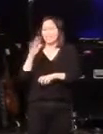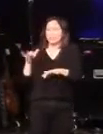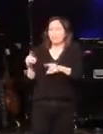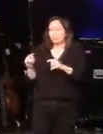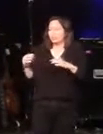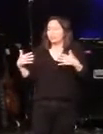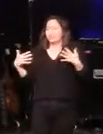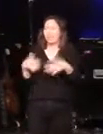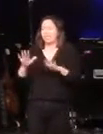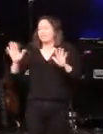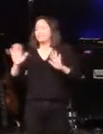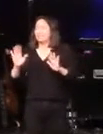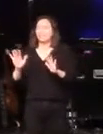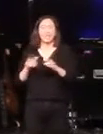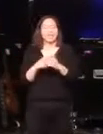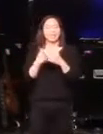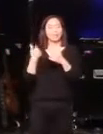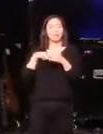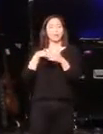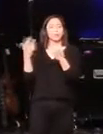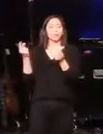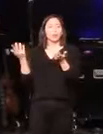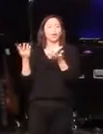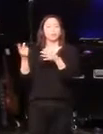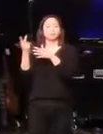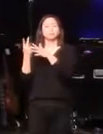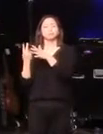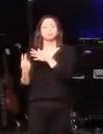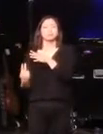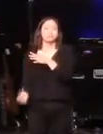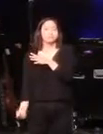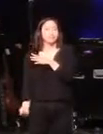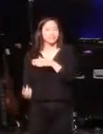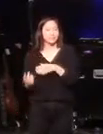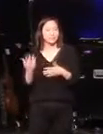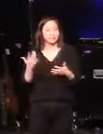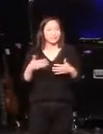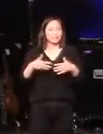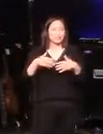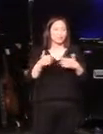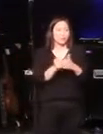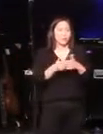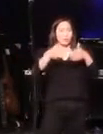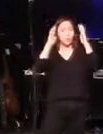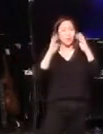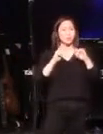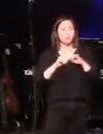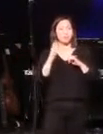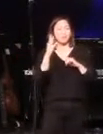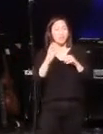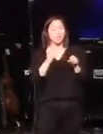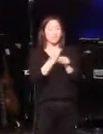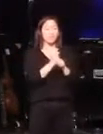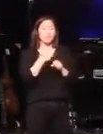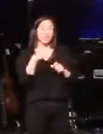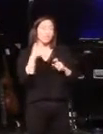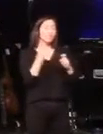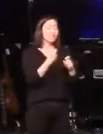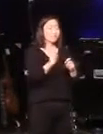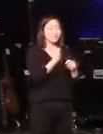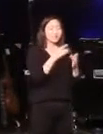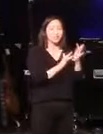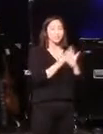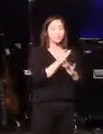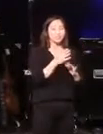For 5 years, I kept my eyes on Jesus. And I walked out of school with no debt. I mean, literally, $1,000 is nothing.